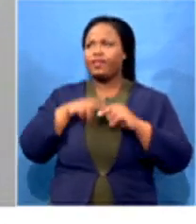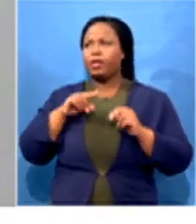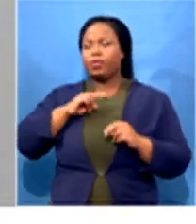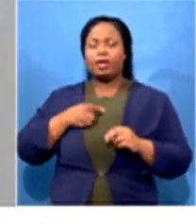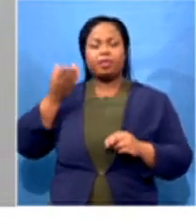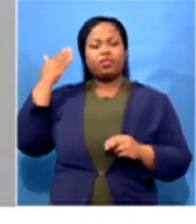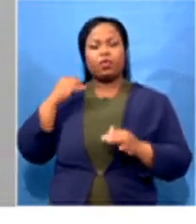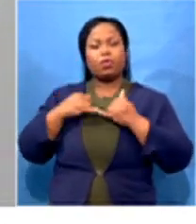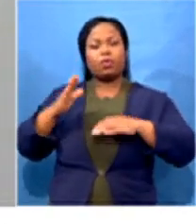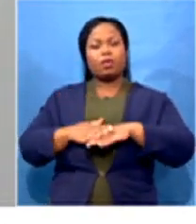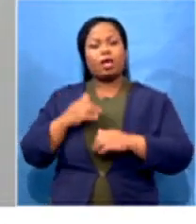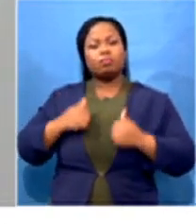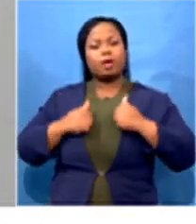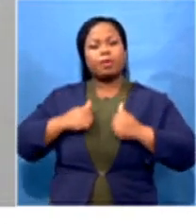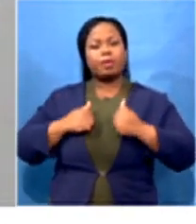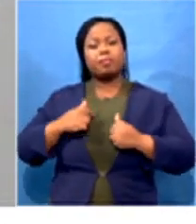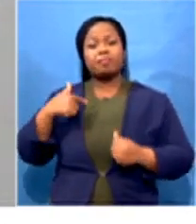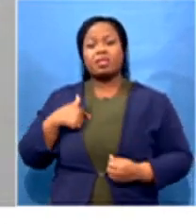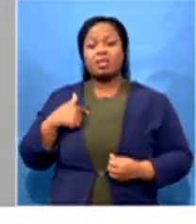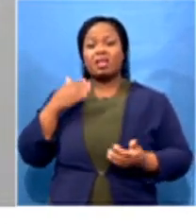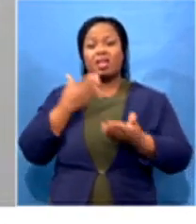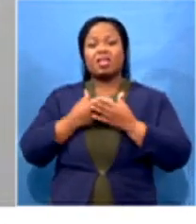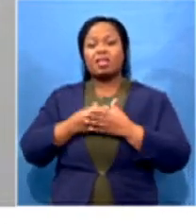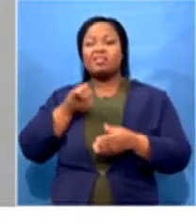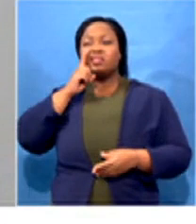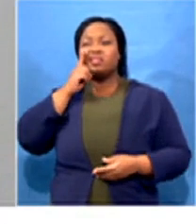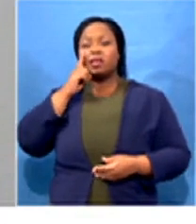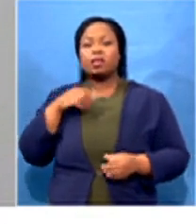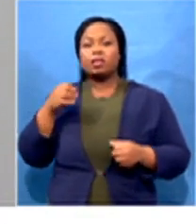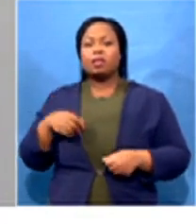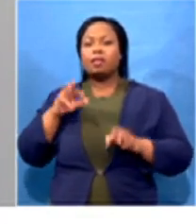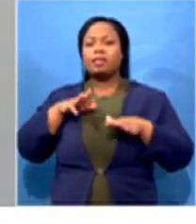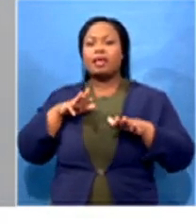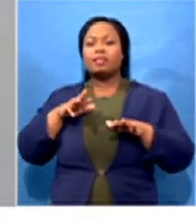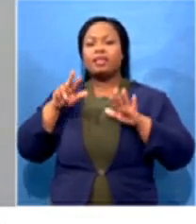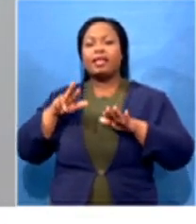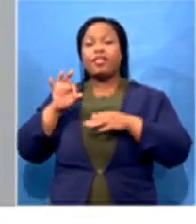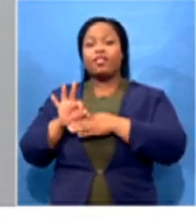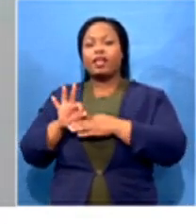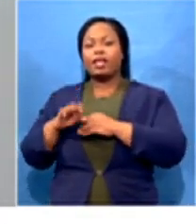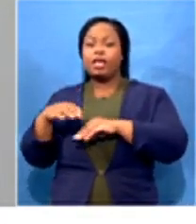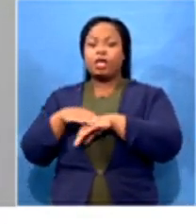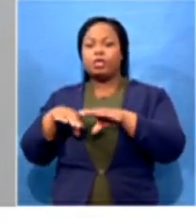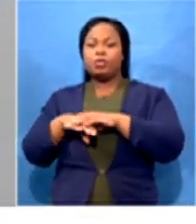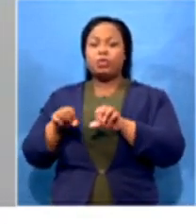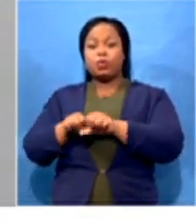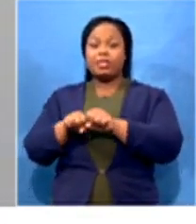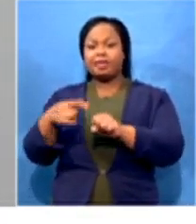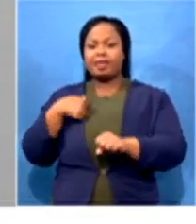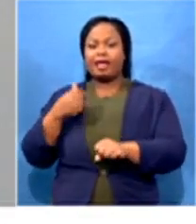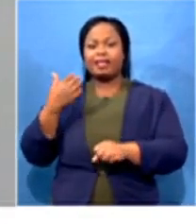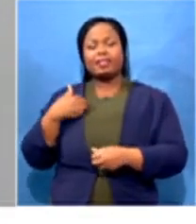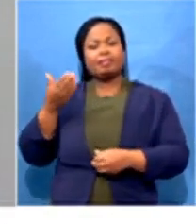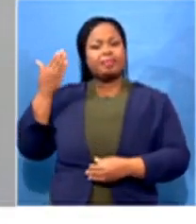run the virtual Comrades, if I can go and hunt around in my cupboard and find my 1983 pair of shoes that I wore in 83